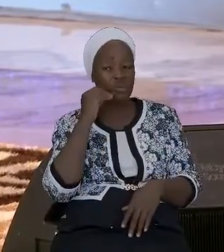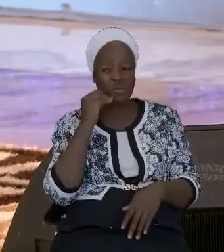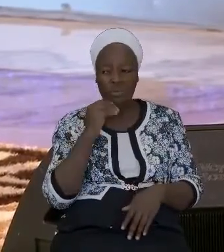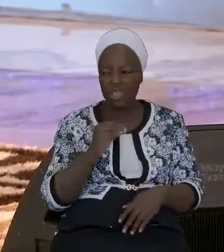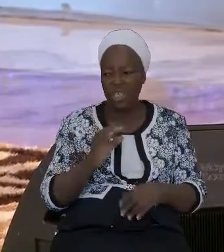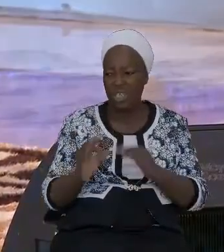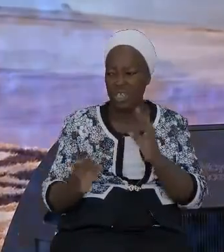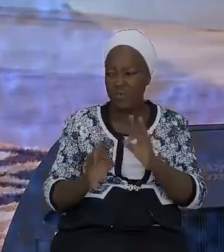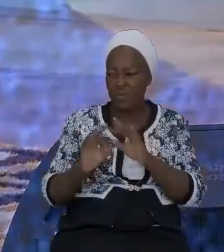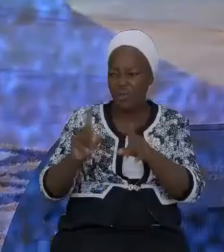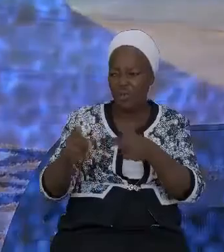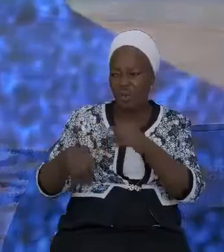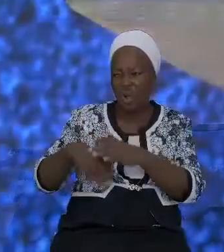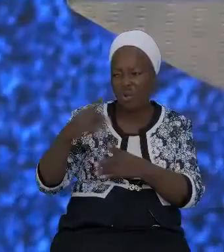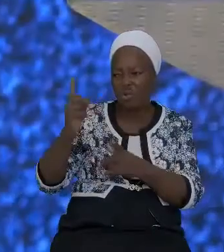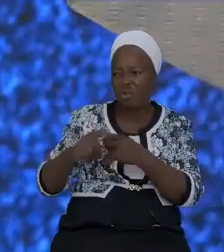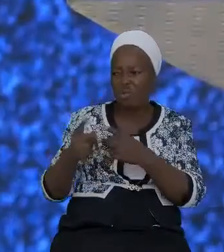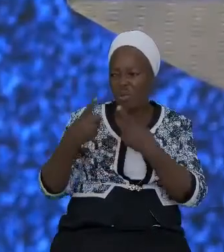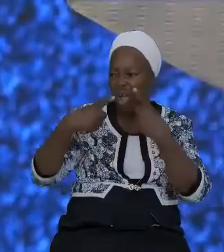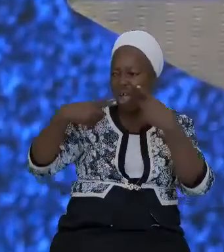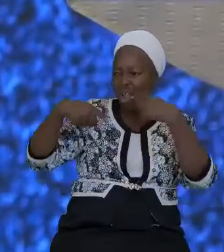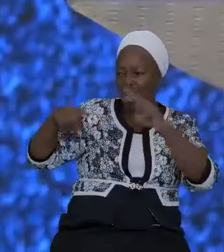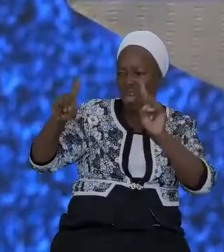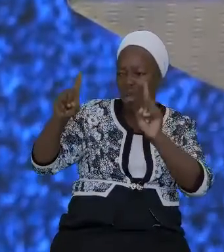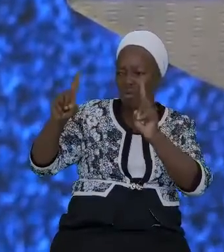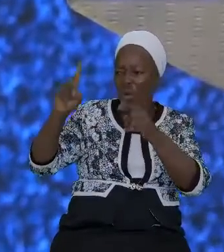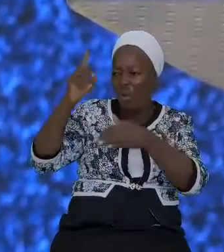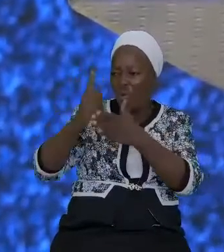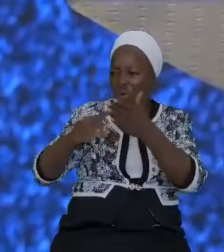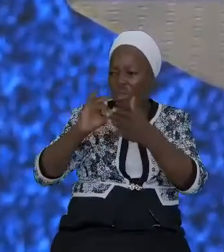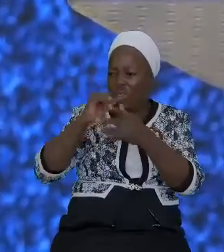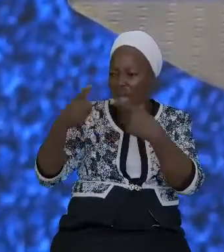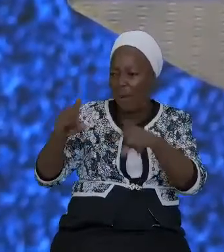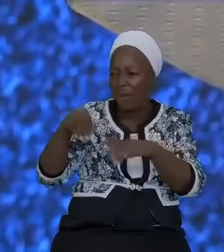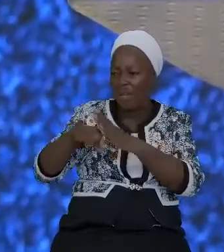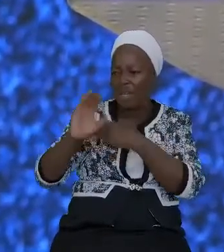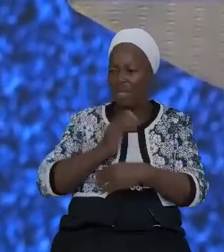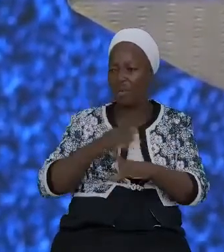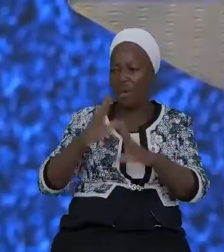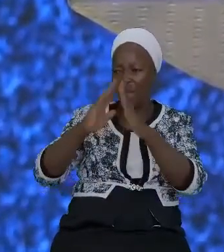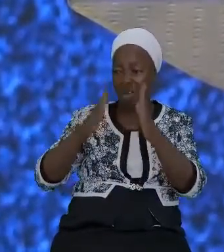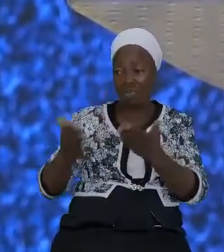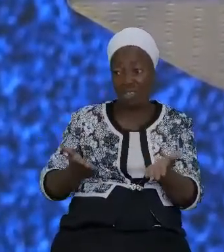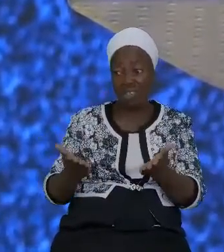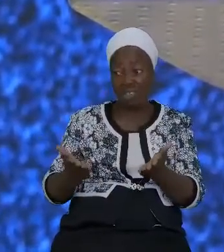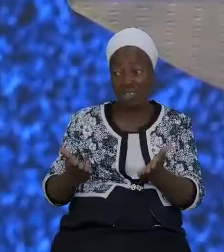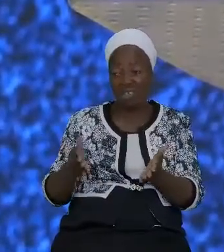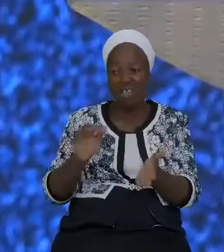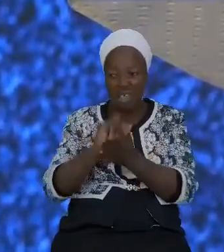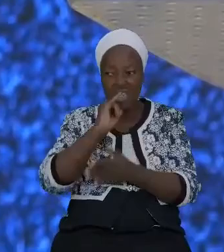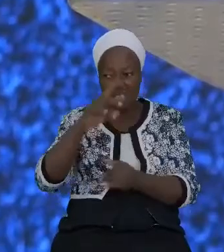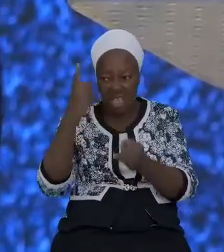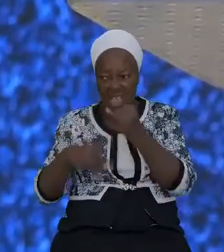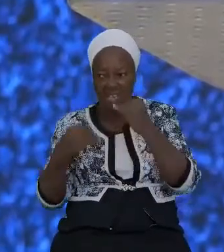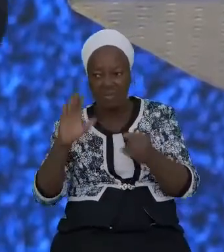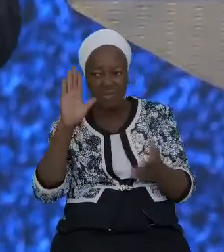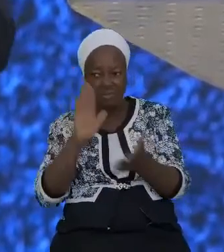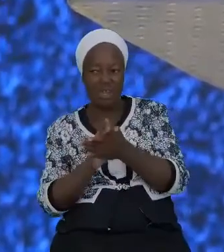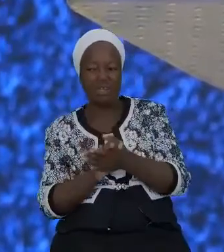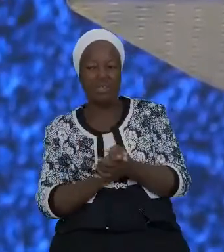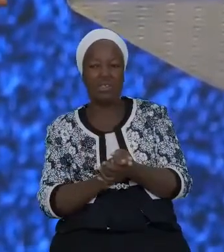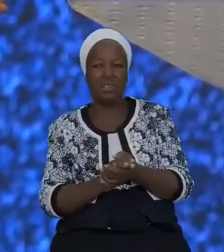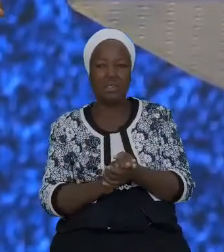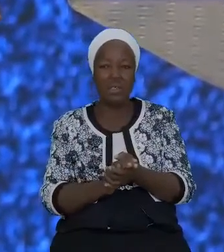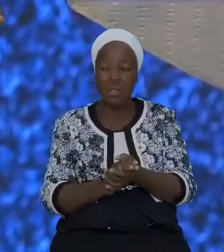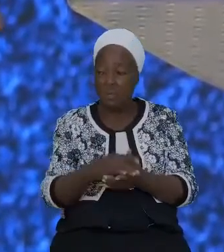publicize what is going on in our house here, That's the end of the marriage. I want to keep